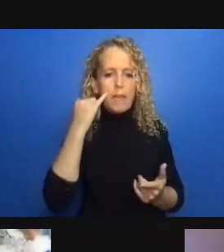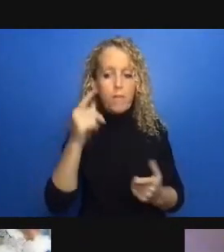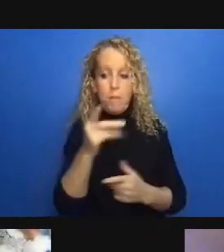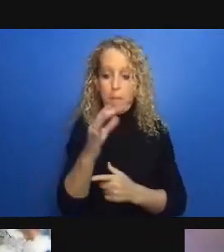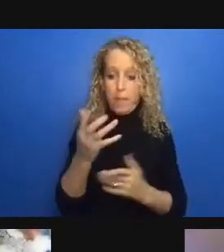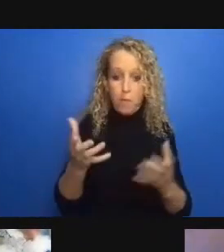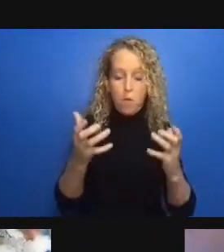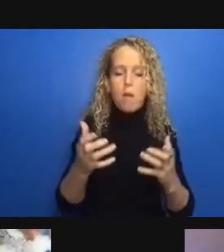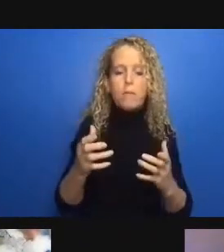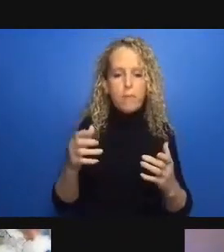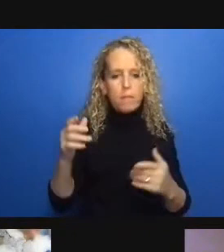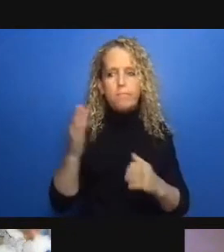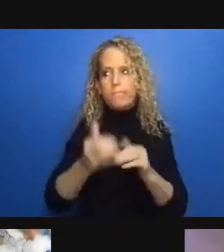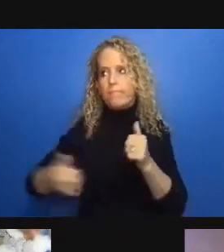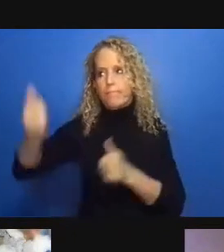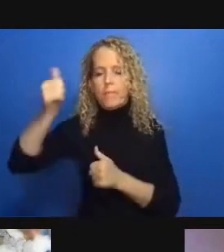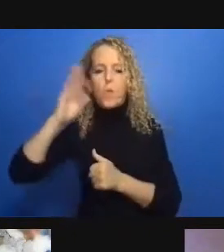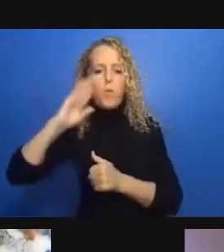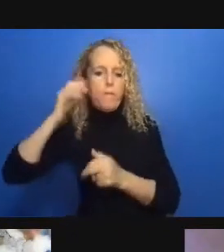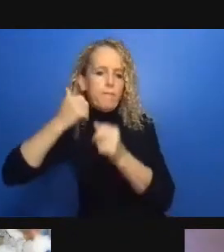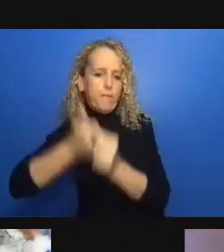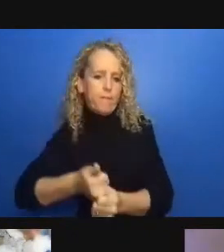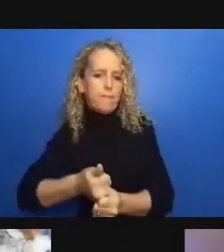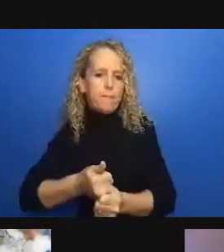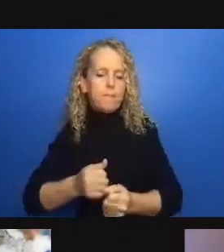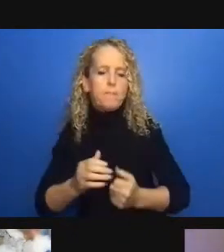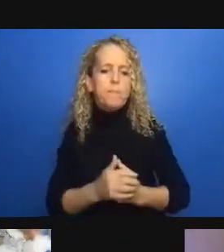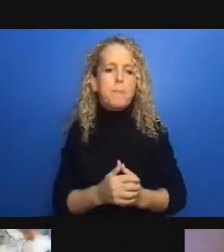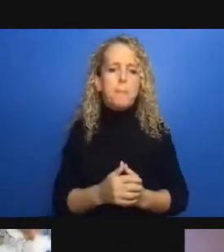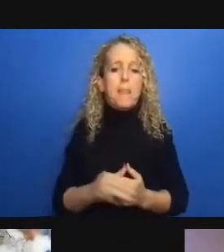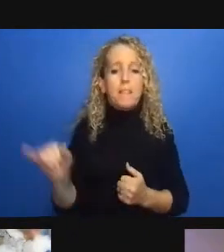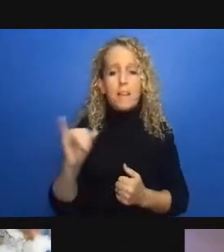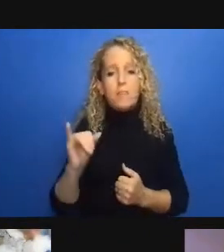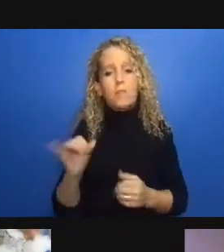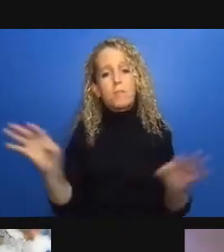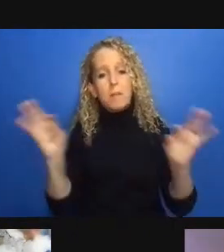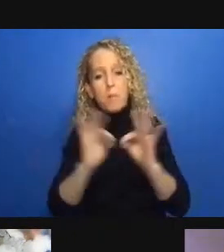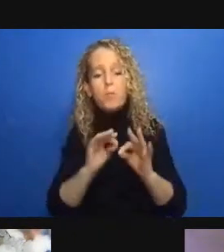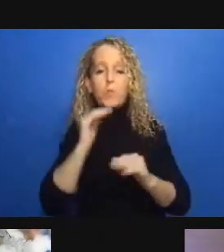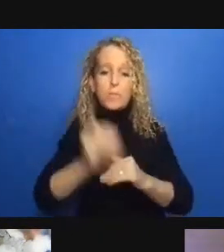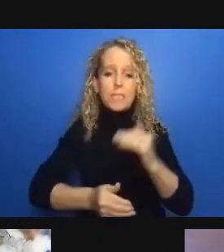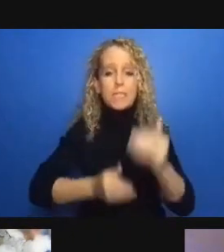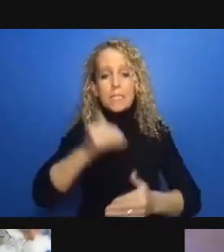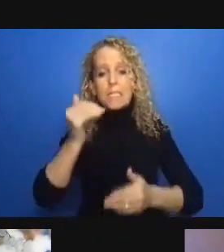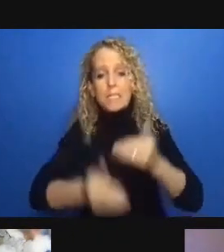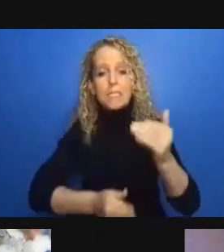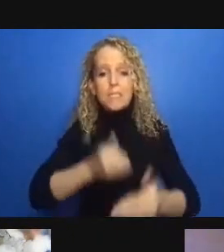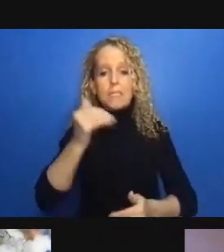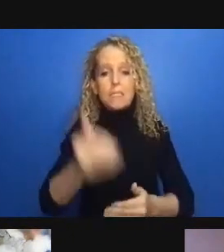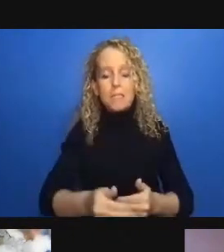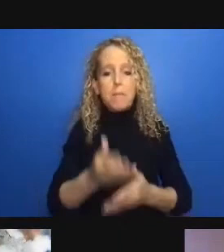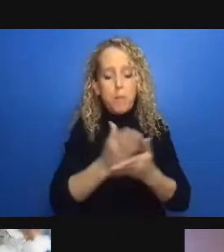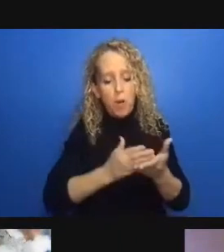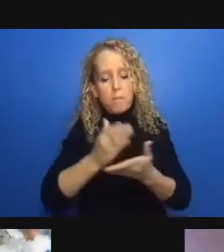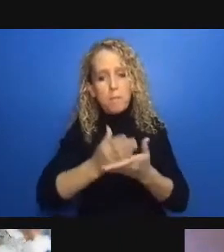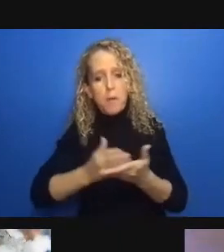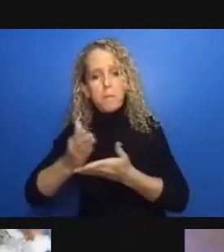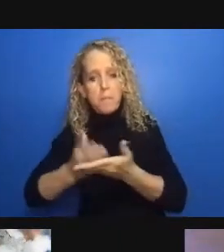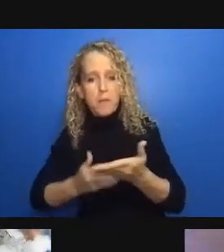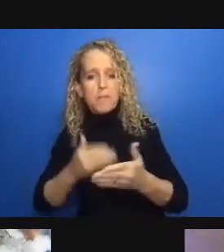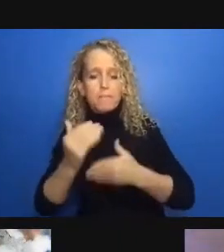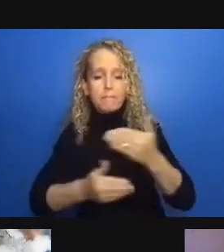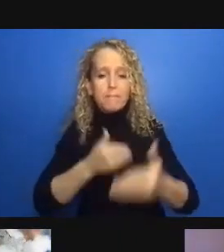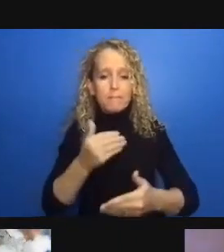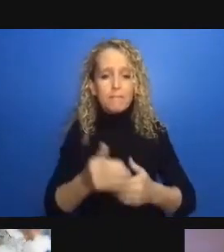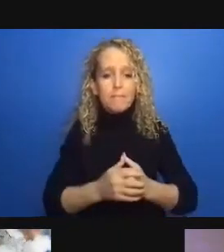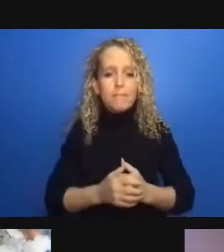decisions. And then it's taking this elephant and eating it one bite at a time. So it's looking at the list and saying, you know, how